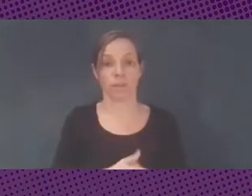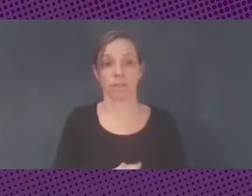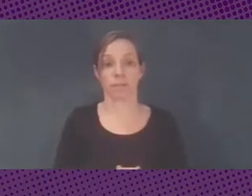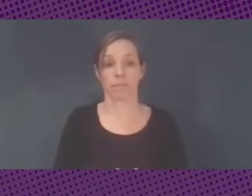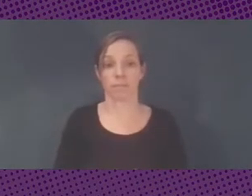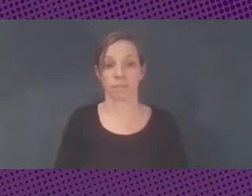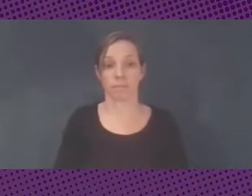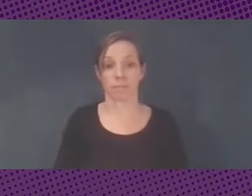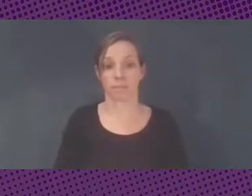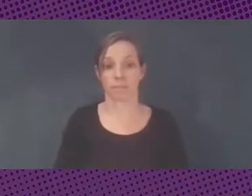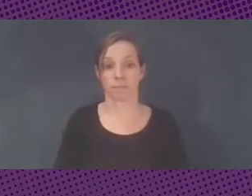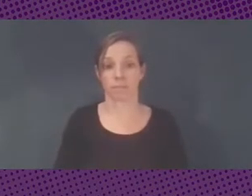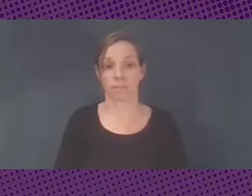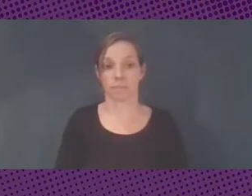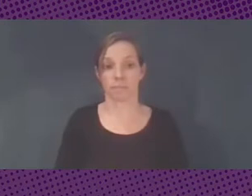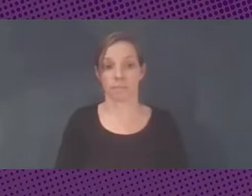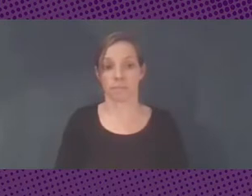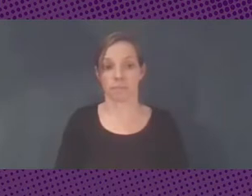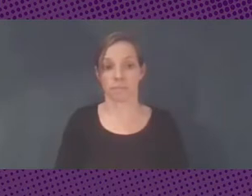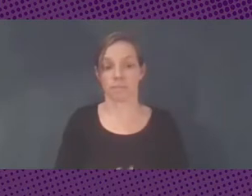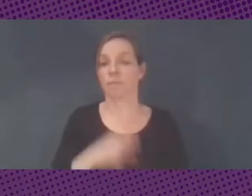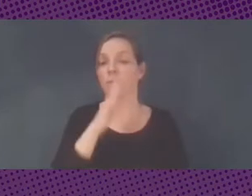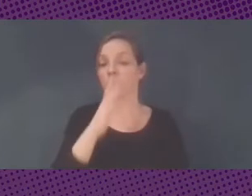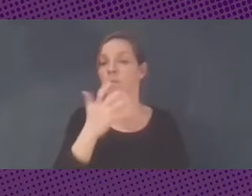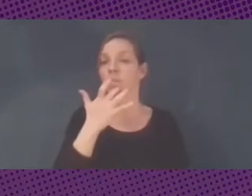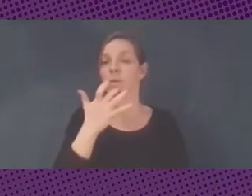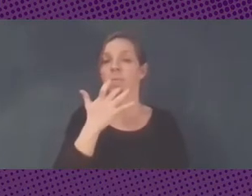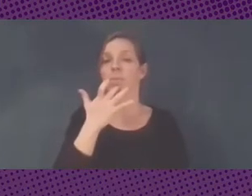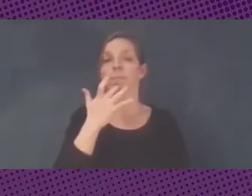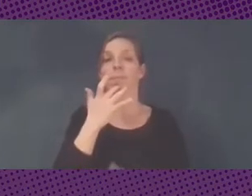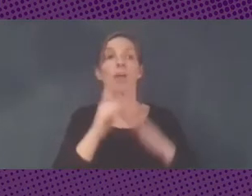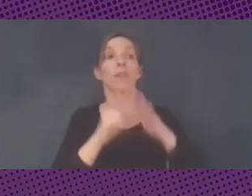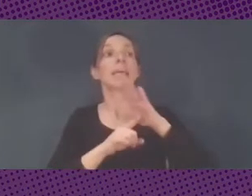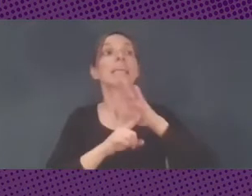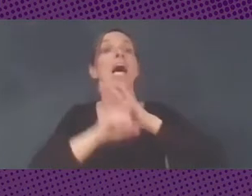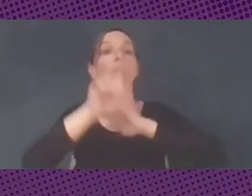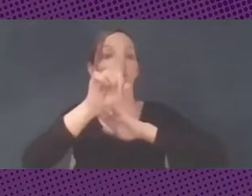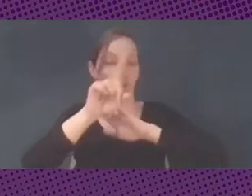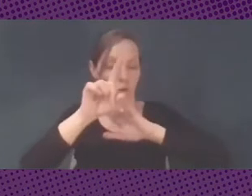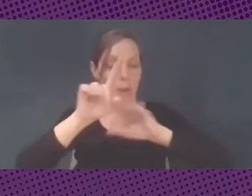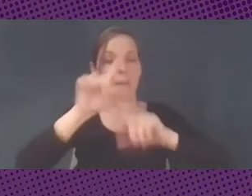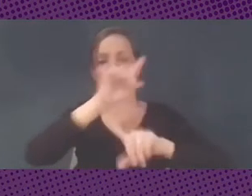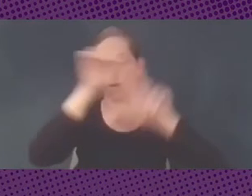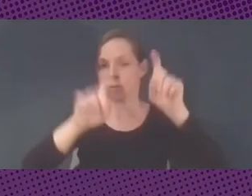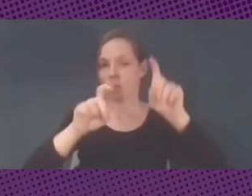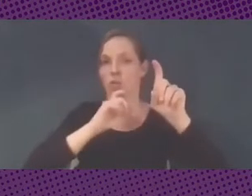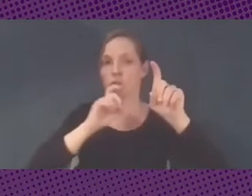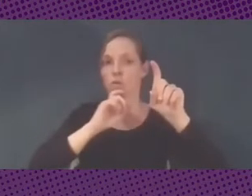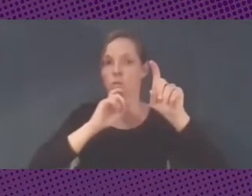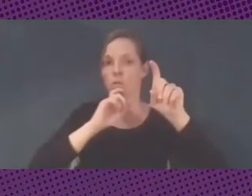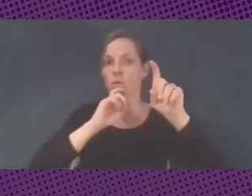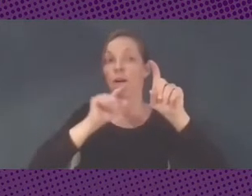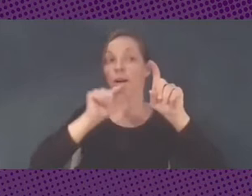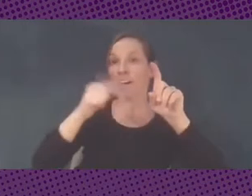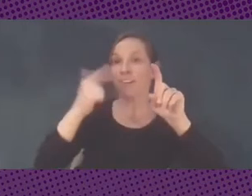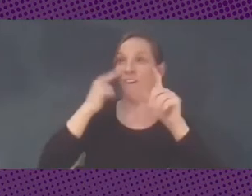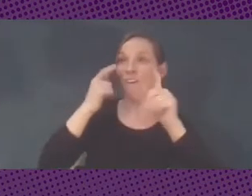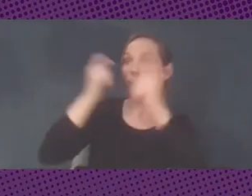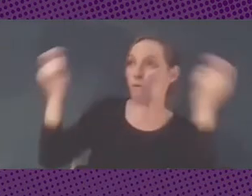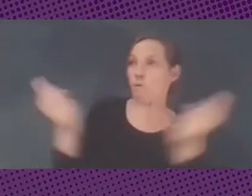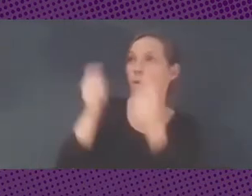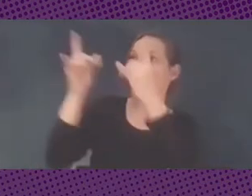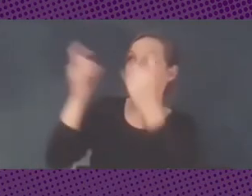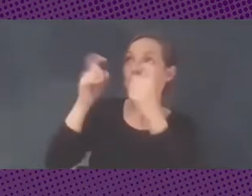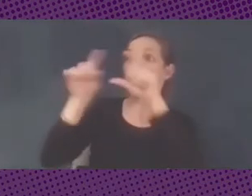how do I sell development to institutional investors? Right. How do I guide these trillions